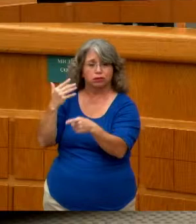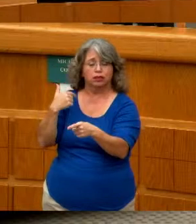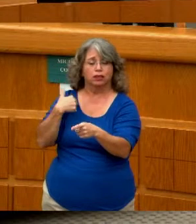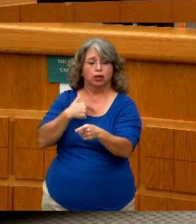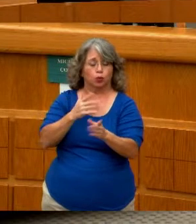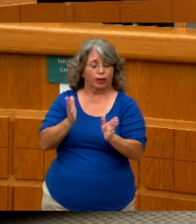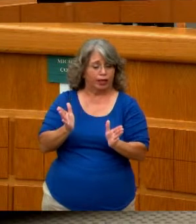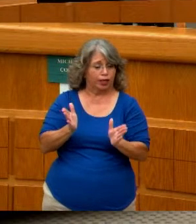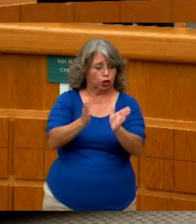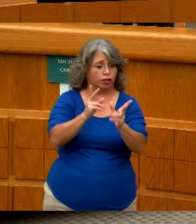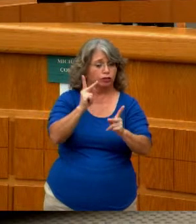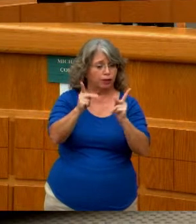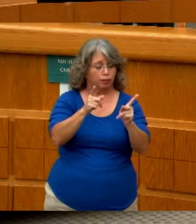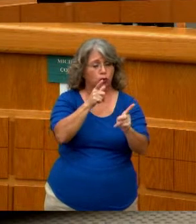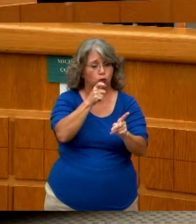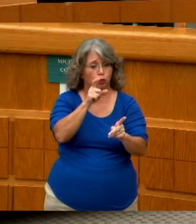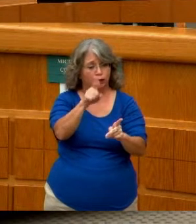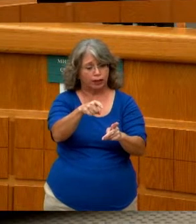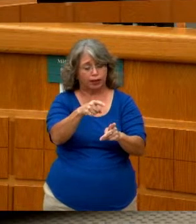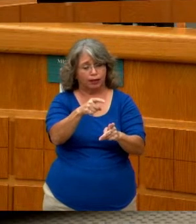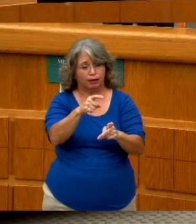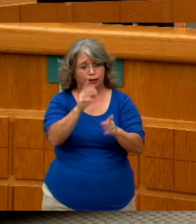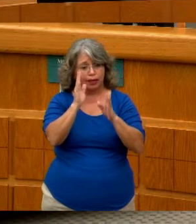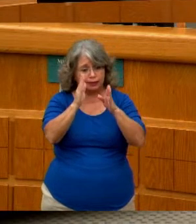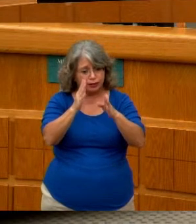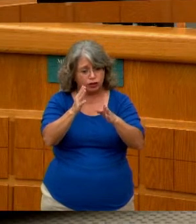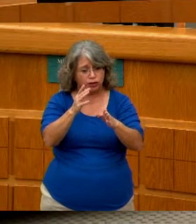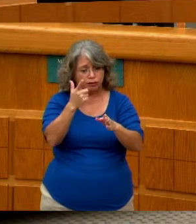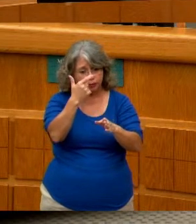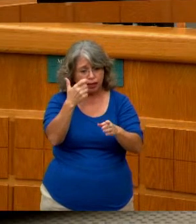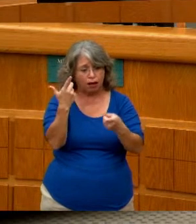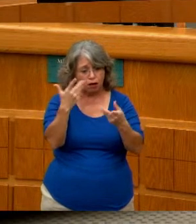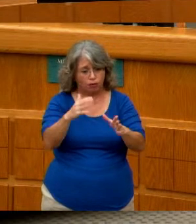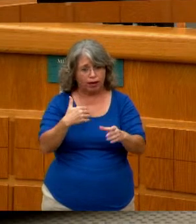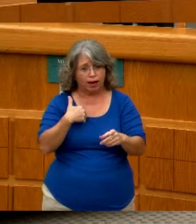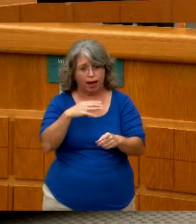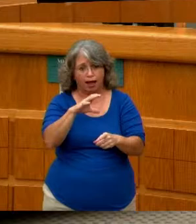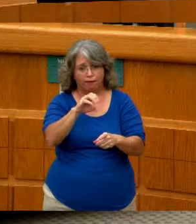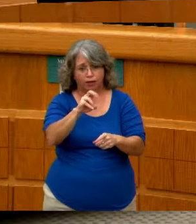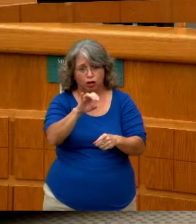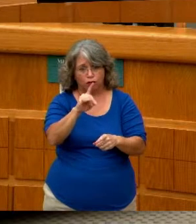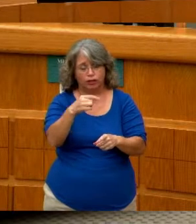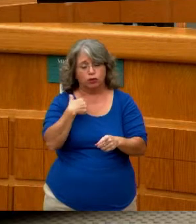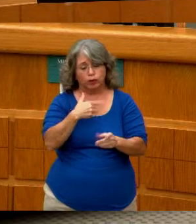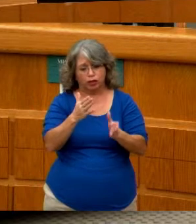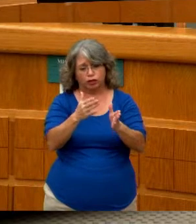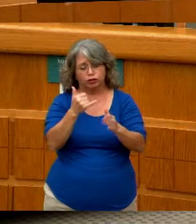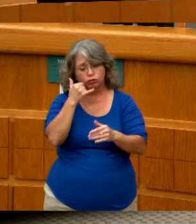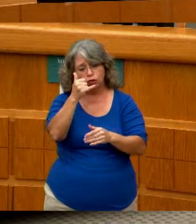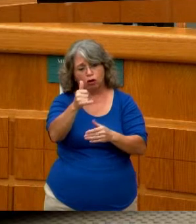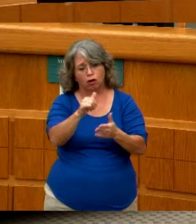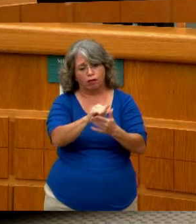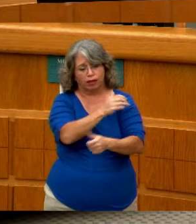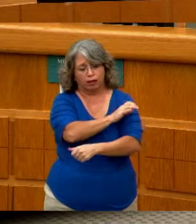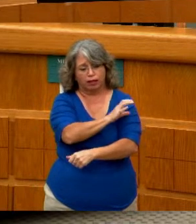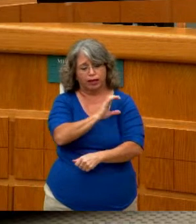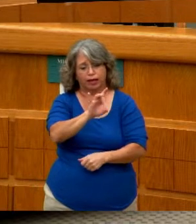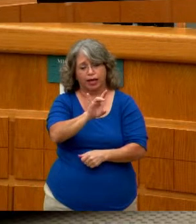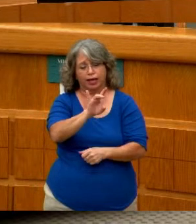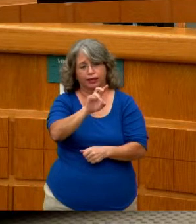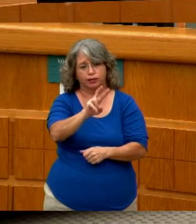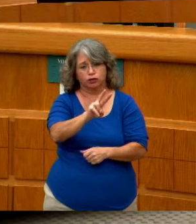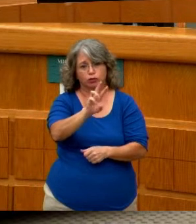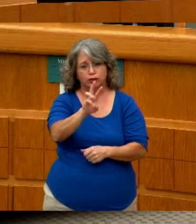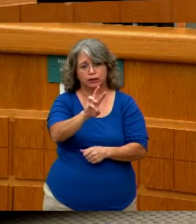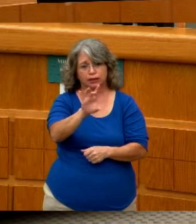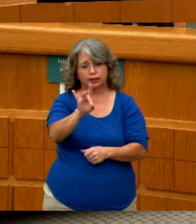for COVID-19 positive persons needing medical attention and or advice regarding COVID concerns to call the